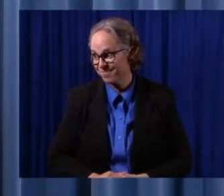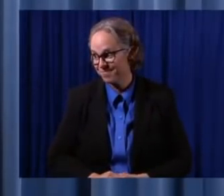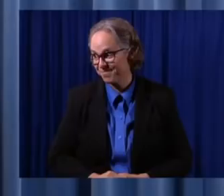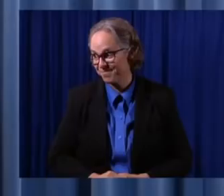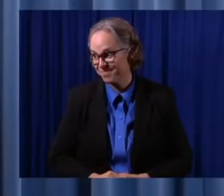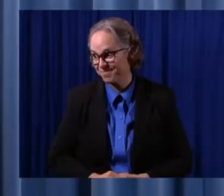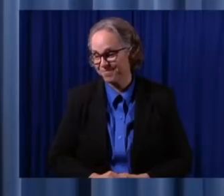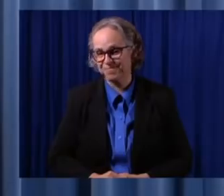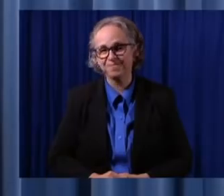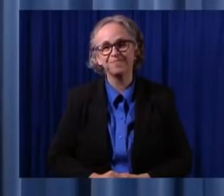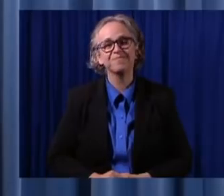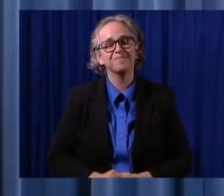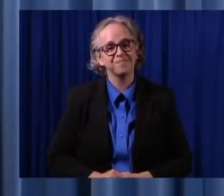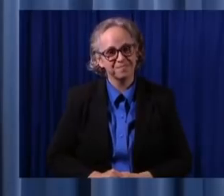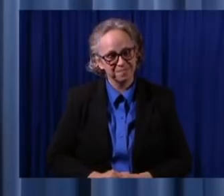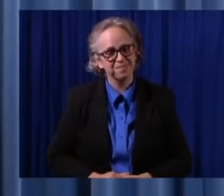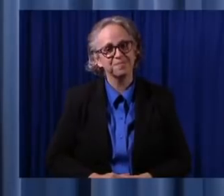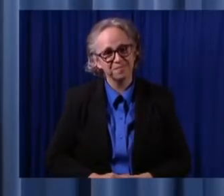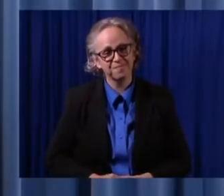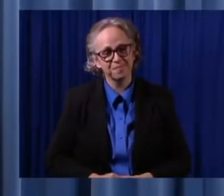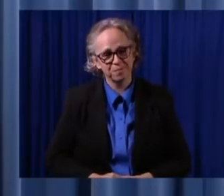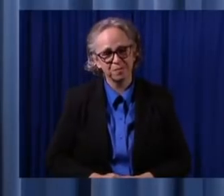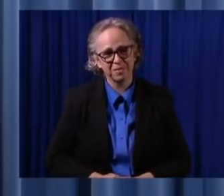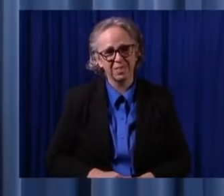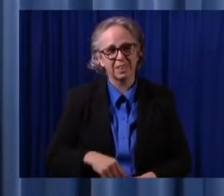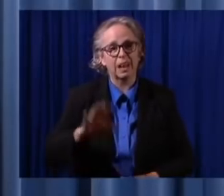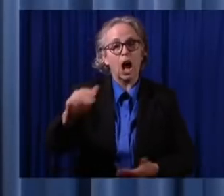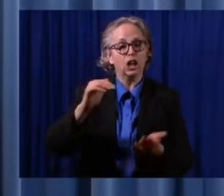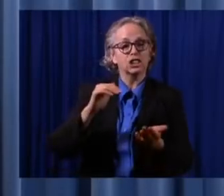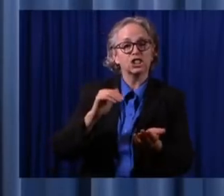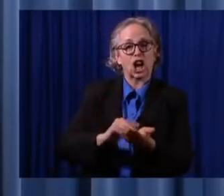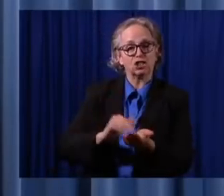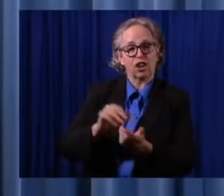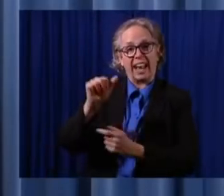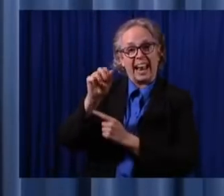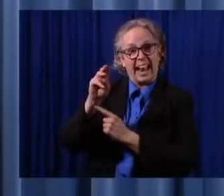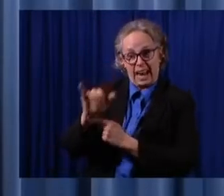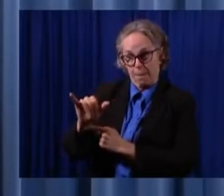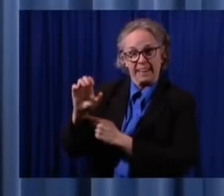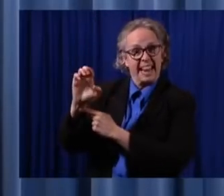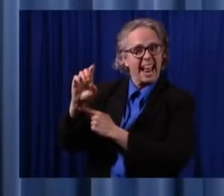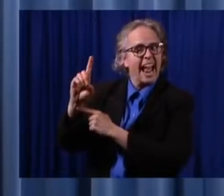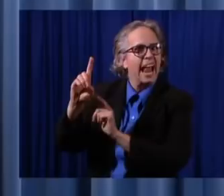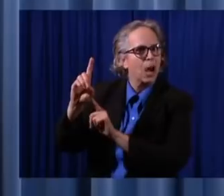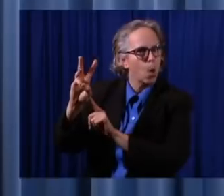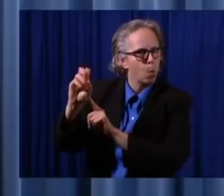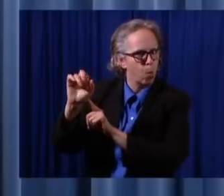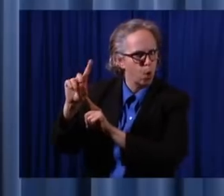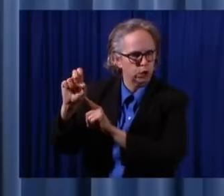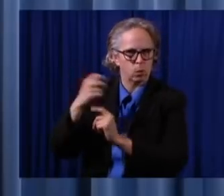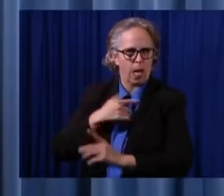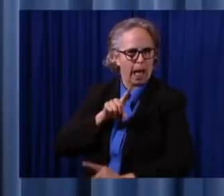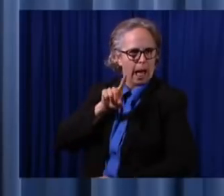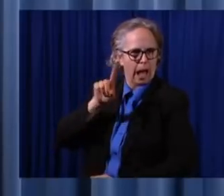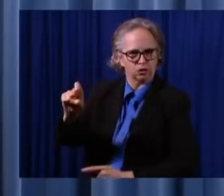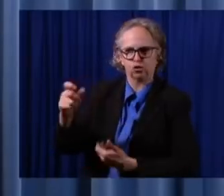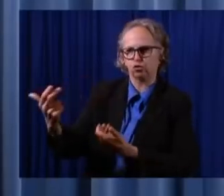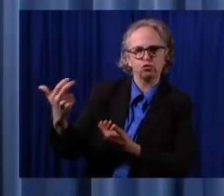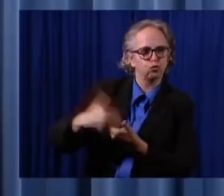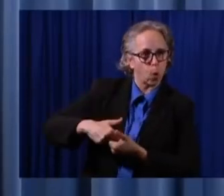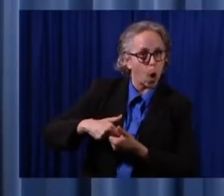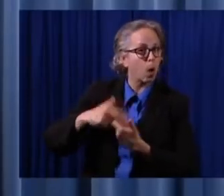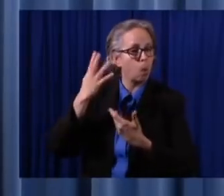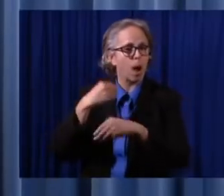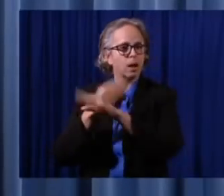I want to now ask Dr. Amy Edwards to join us. We're Skyping in Dr. Amy Edwards, who is a pediatric